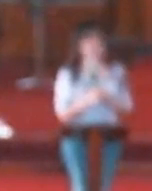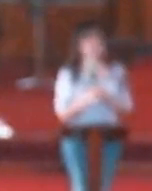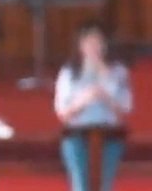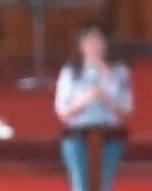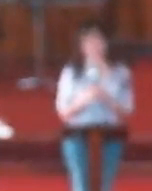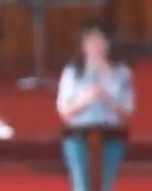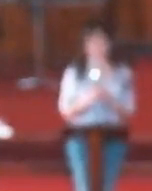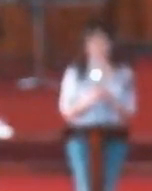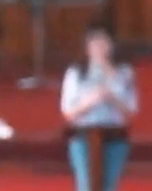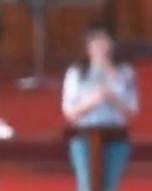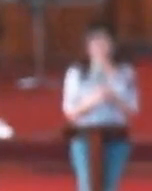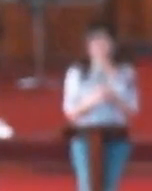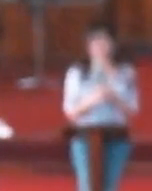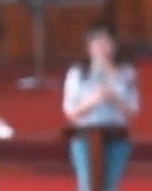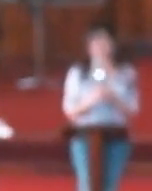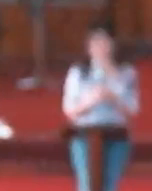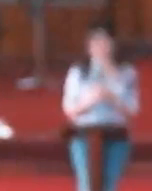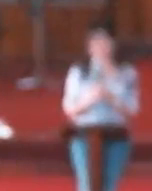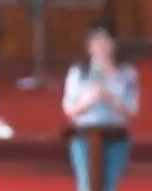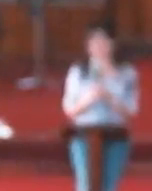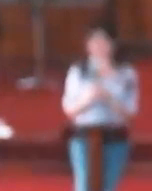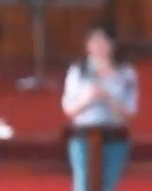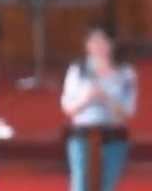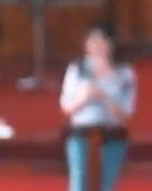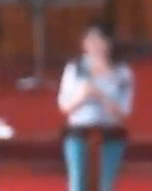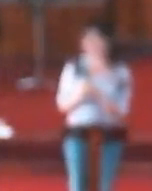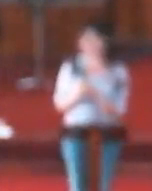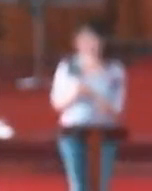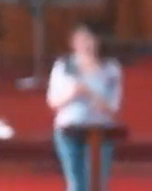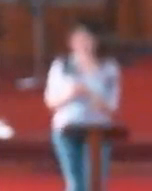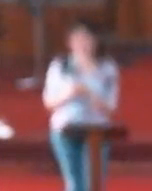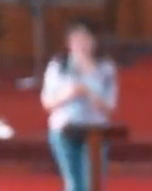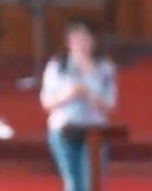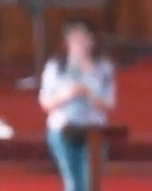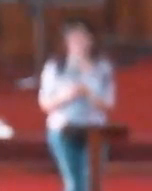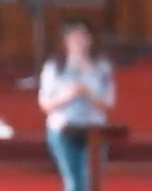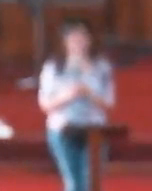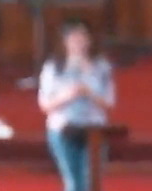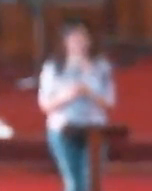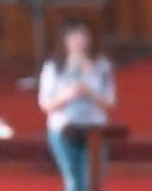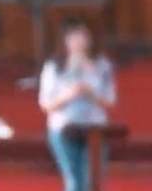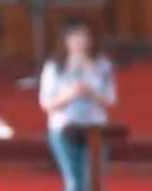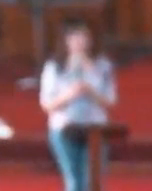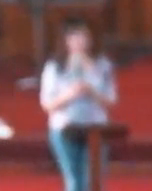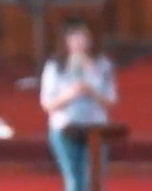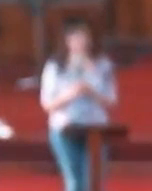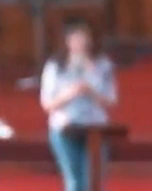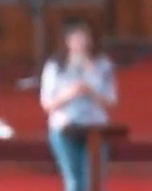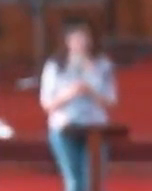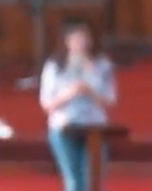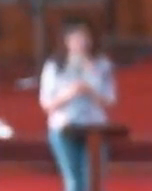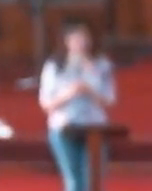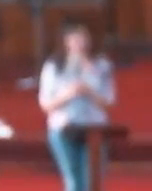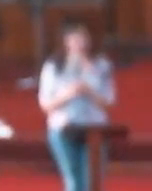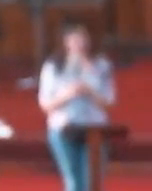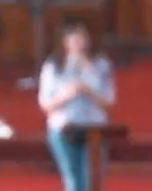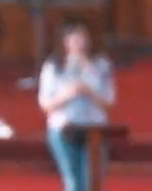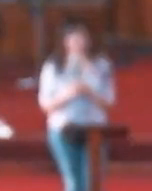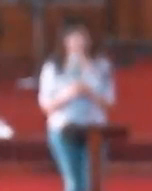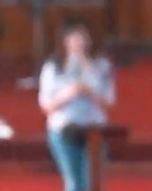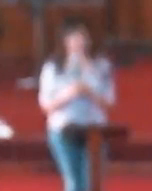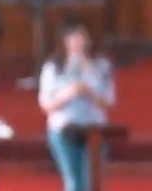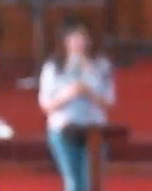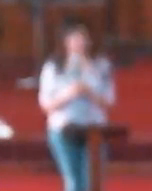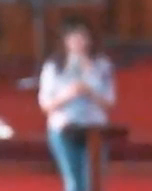ciencia. Yeah, and the Christian science is not Christian and it doesn't have anything to do with science. Pero ellos piensan que con lo que tú dices,